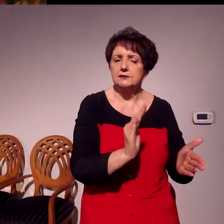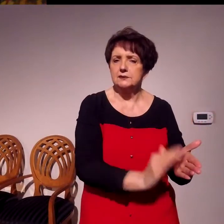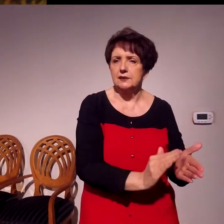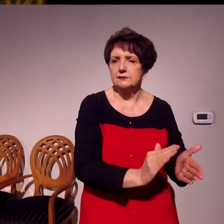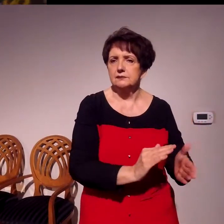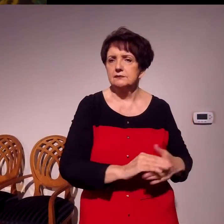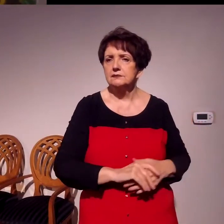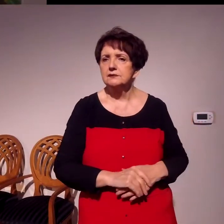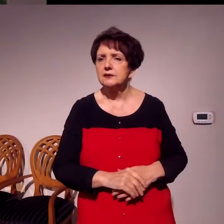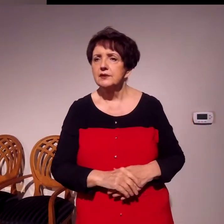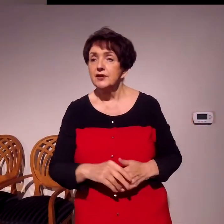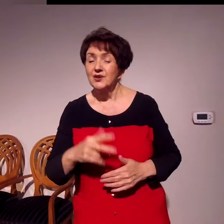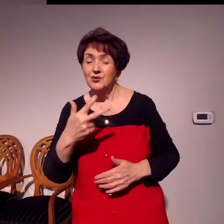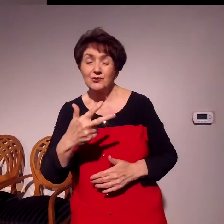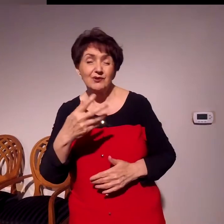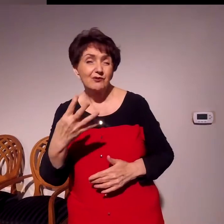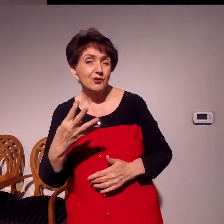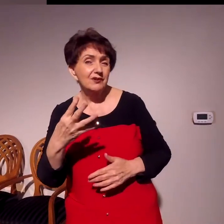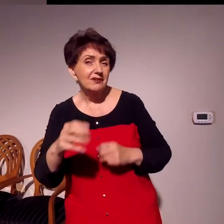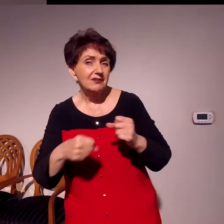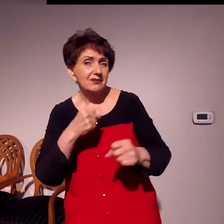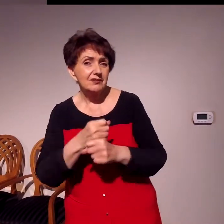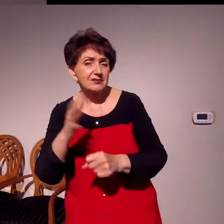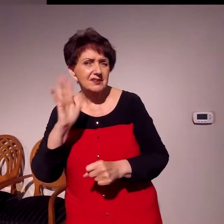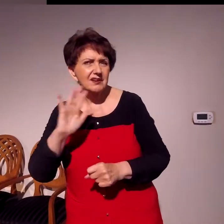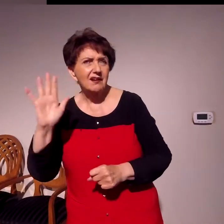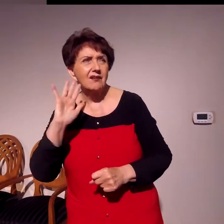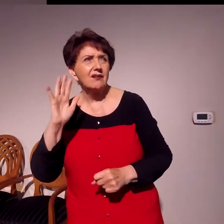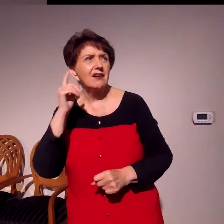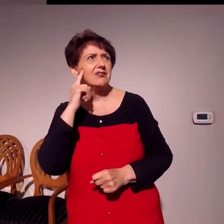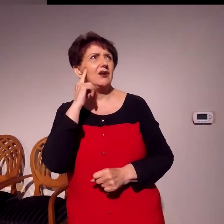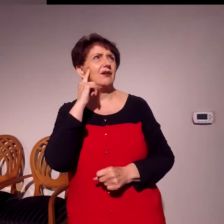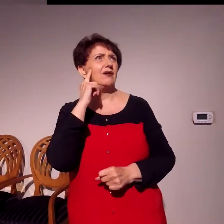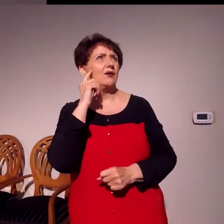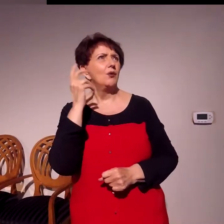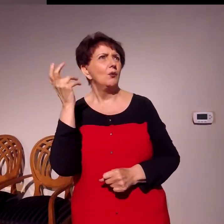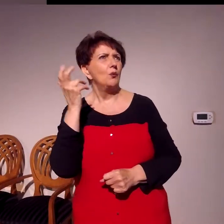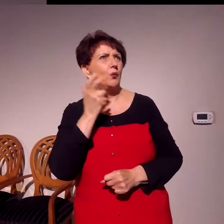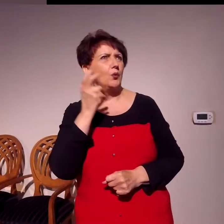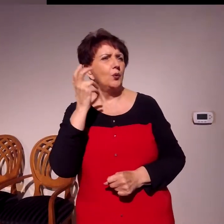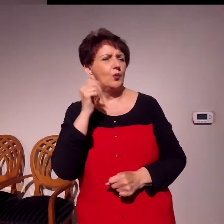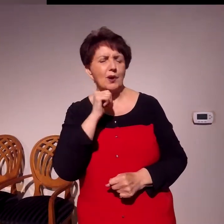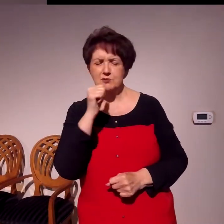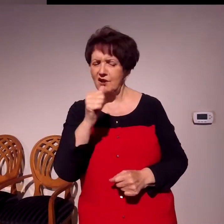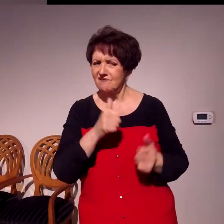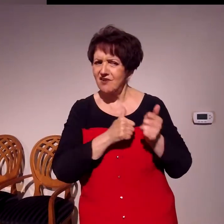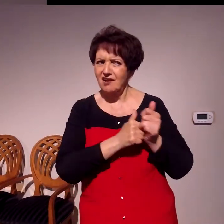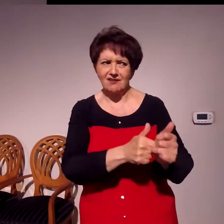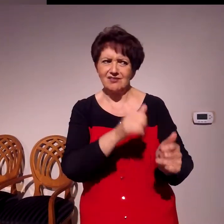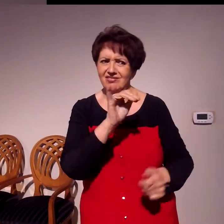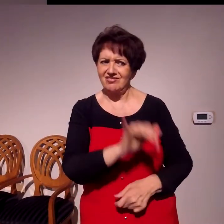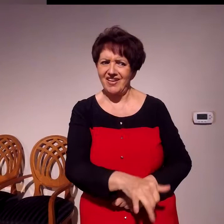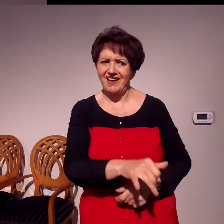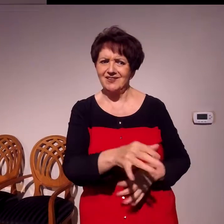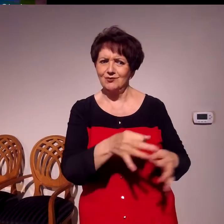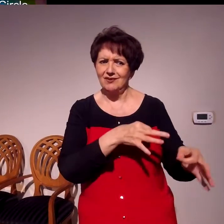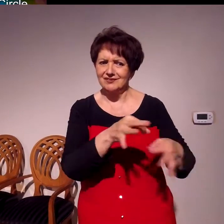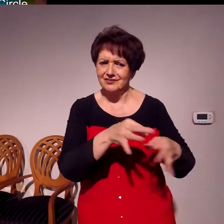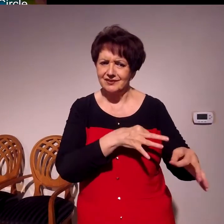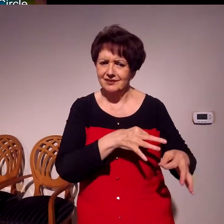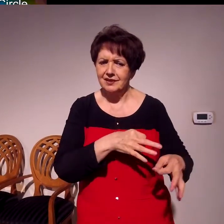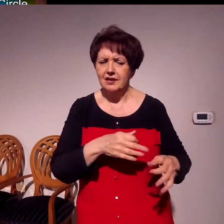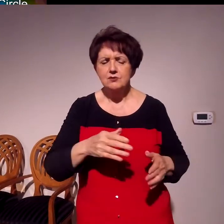And 3 or 4 years ago, I thought, oh man, I'm not doing what my mother told me. I was driving up and down